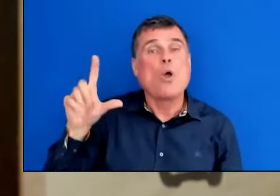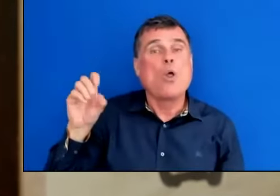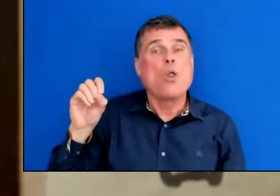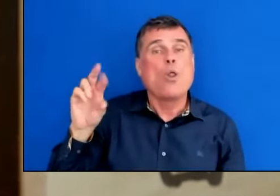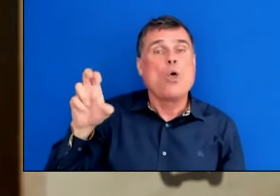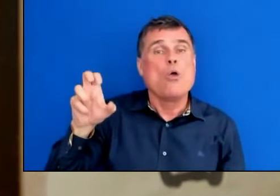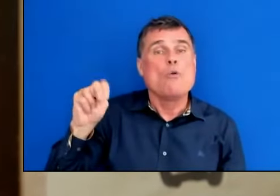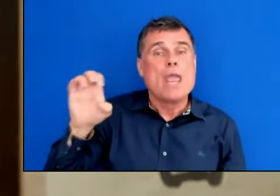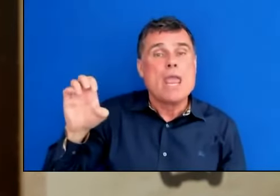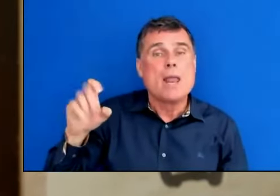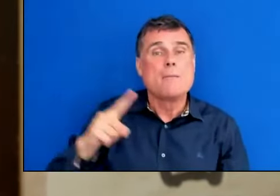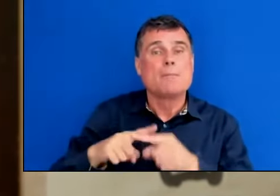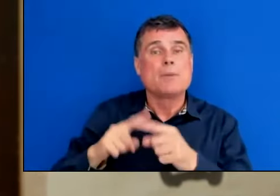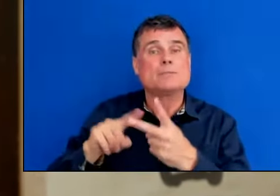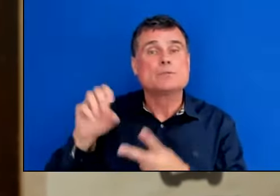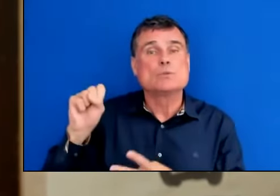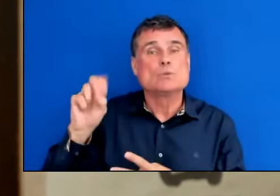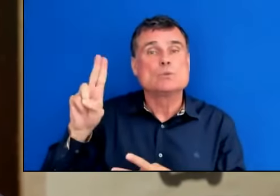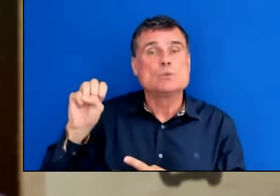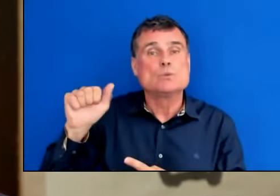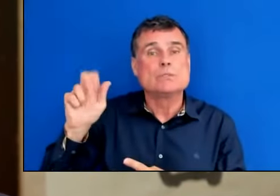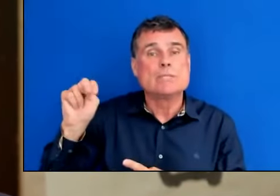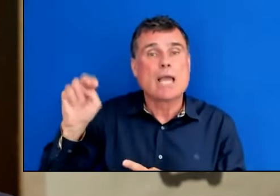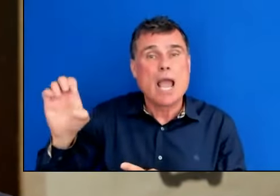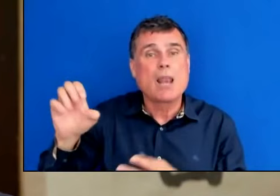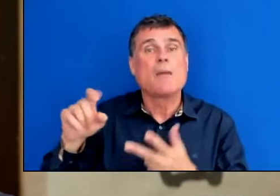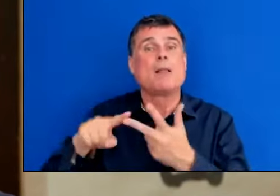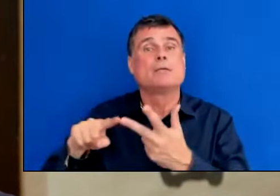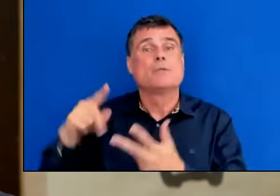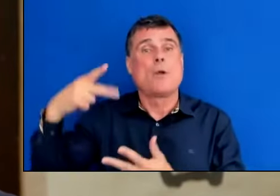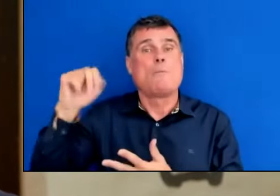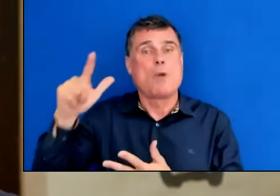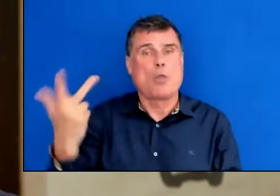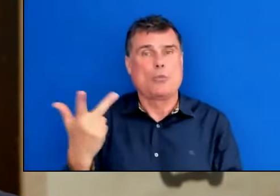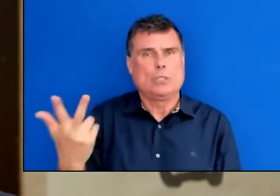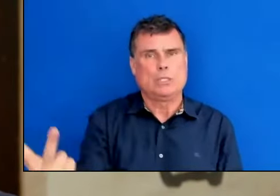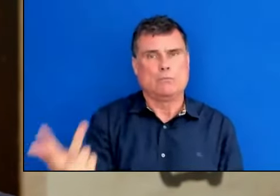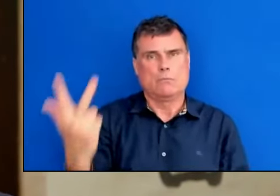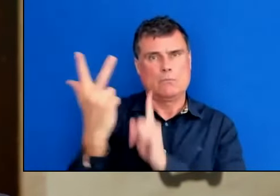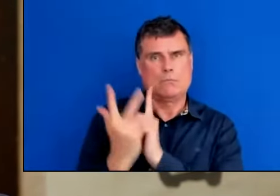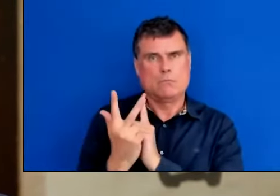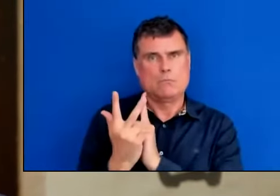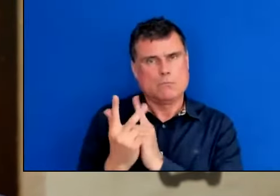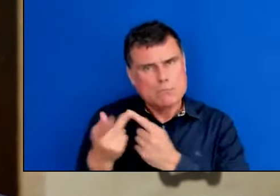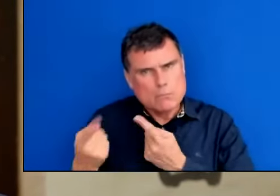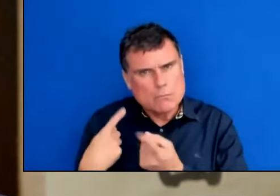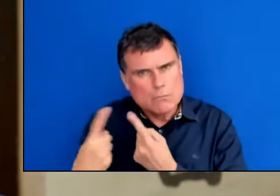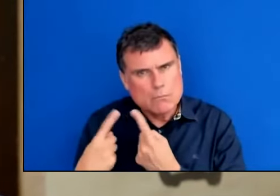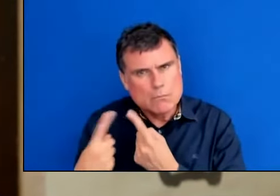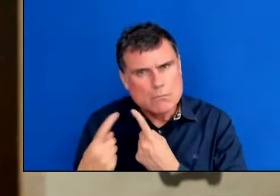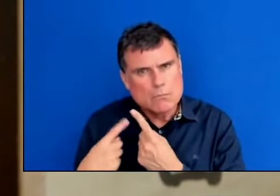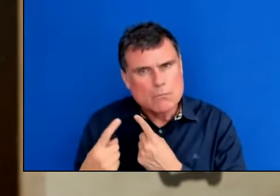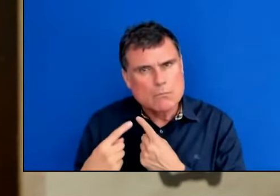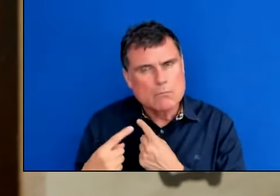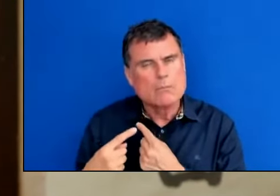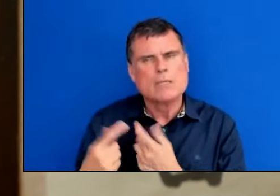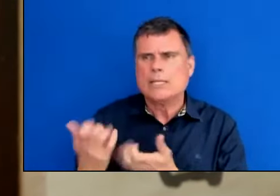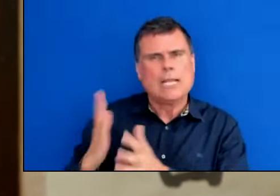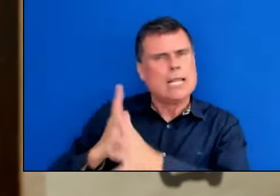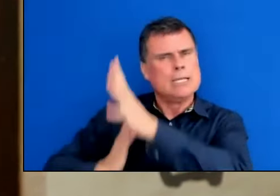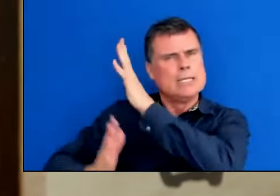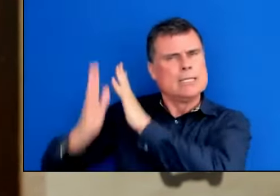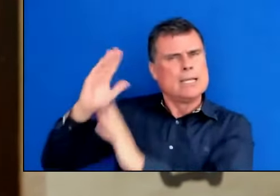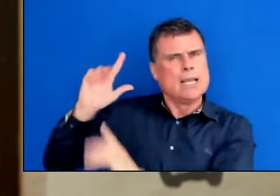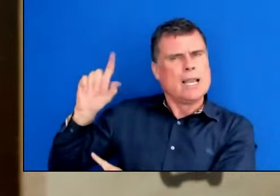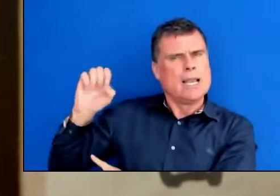approached by Lorene, Suzanne and Paul, we sat down and we started to work on what could